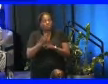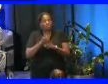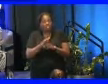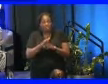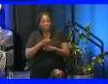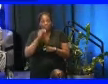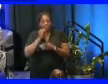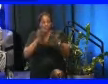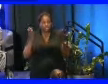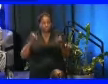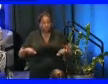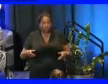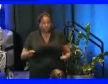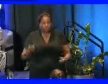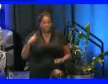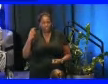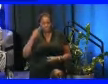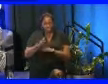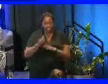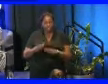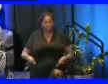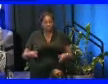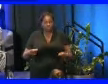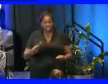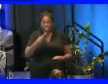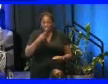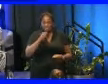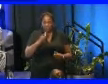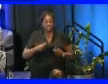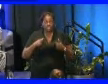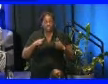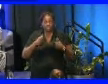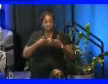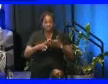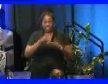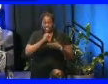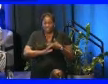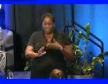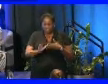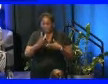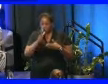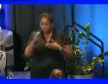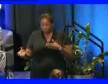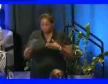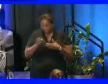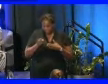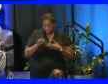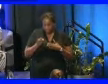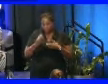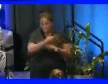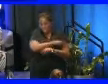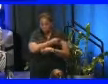or in a wheelchair, I have a niece that's in a wheelchair. They said she wouldn't live past 5. My mother took her out the hospital. She's